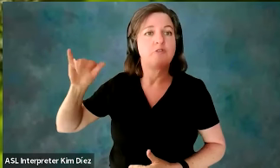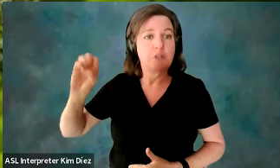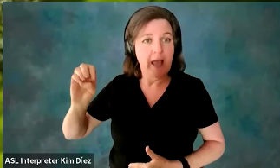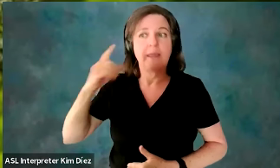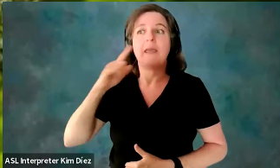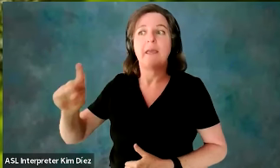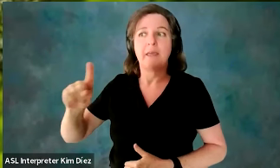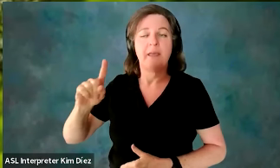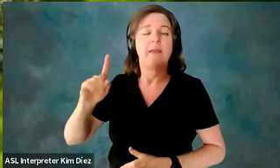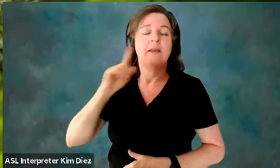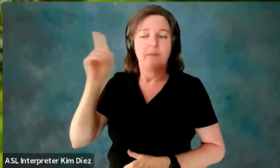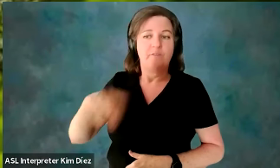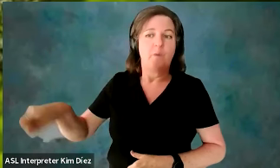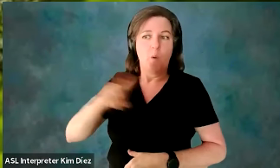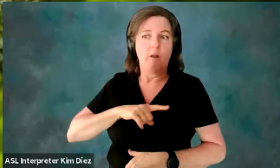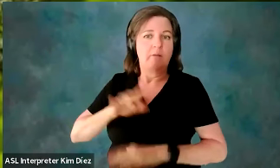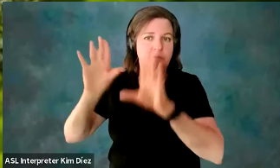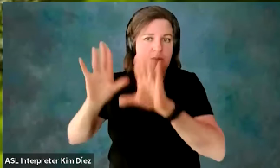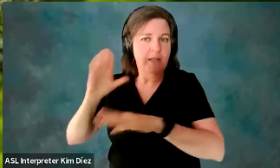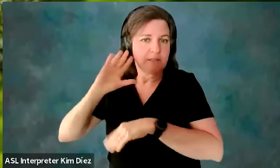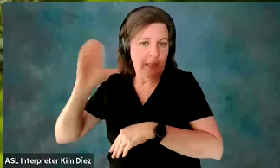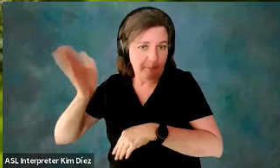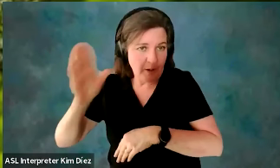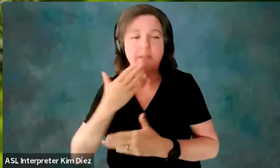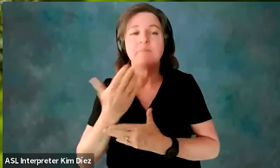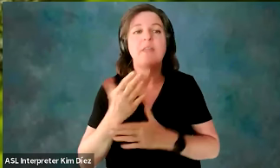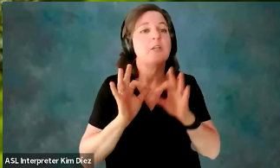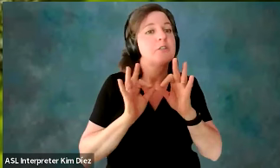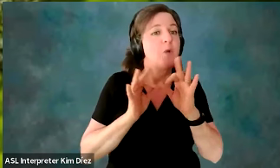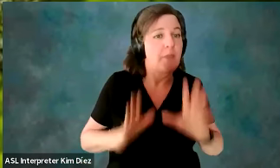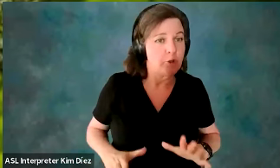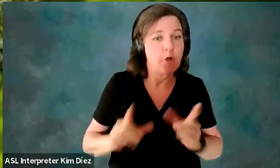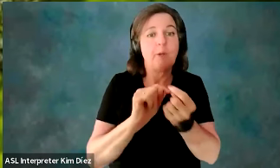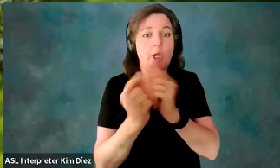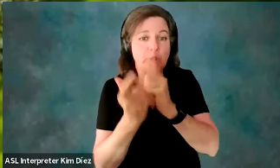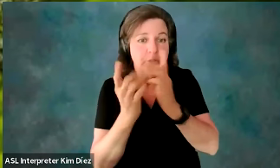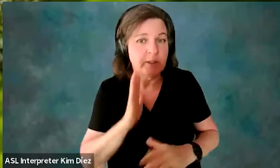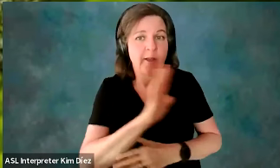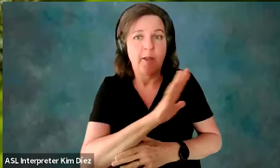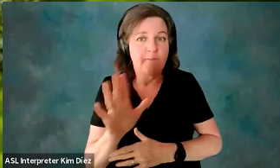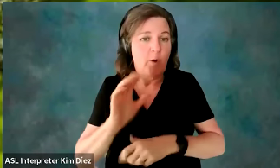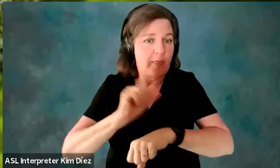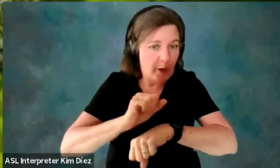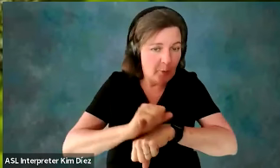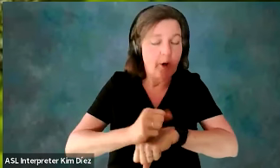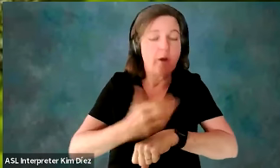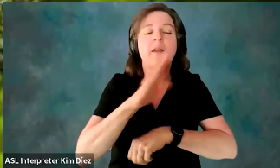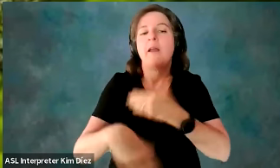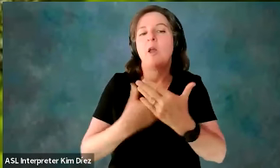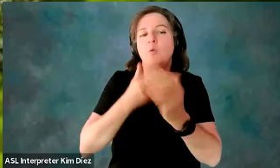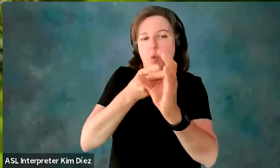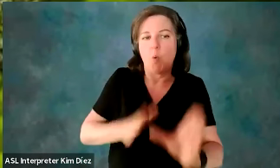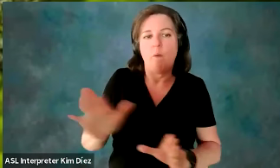the interpreters for their work and services. And thank you to all the participants for their time